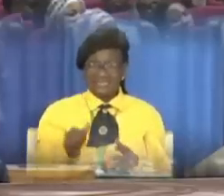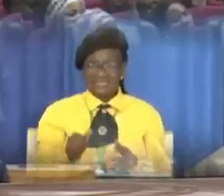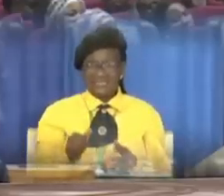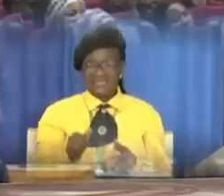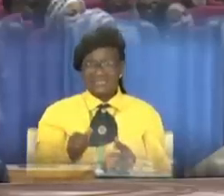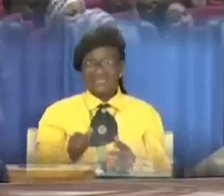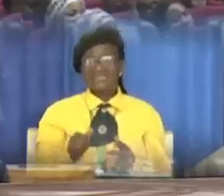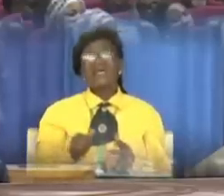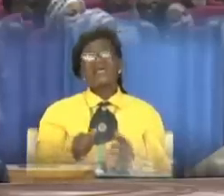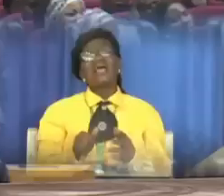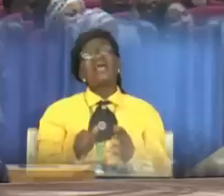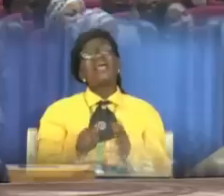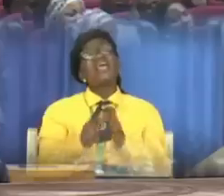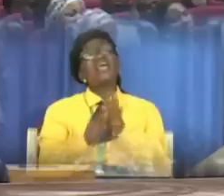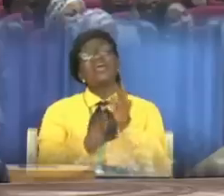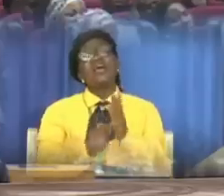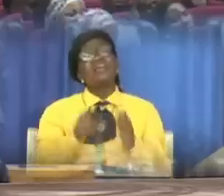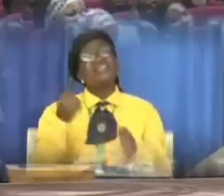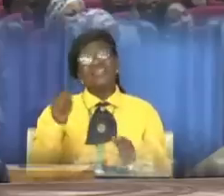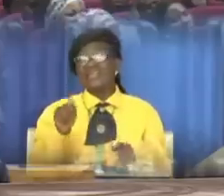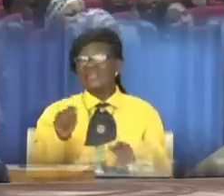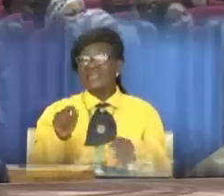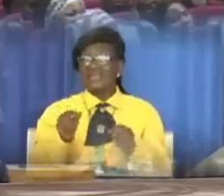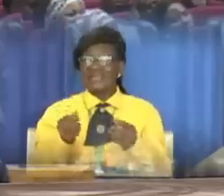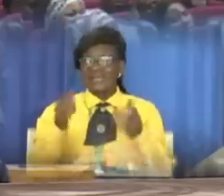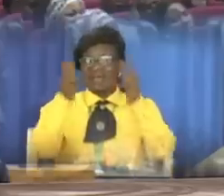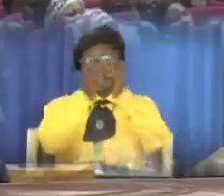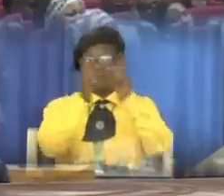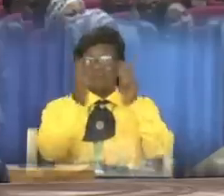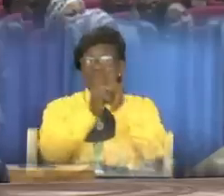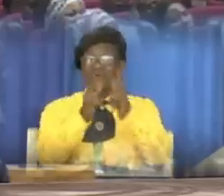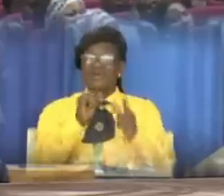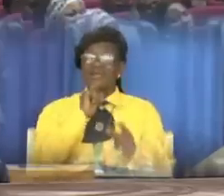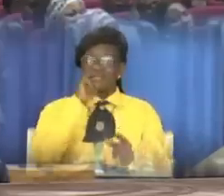The camp is not what it used to be.